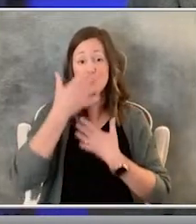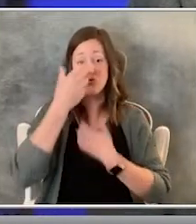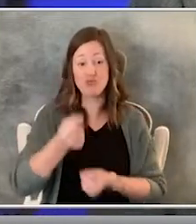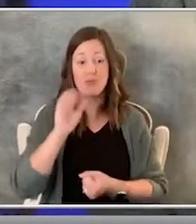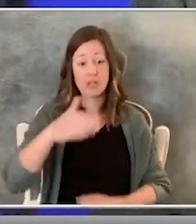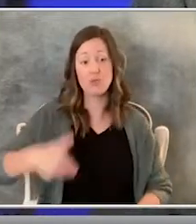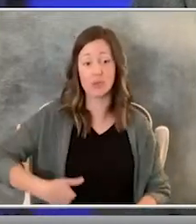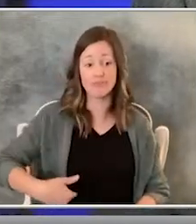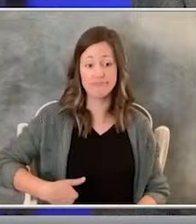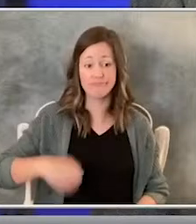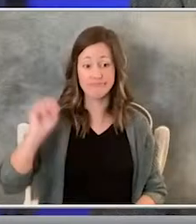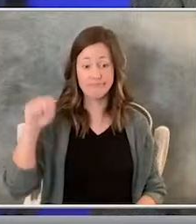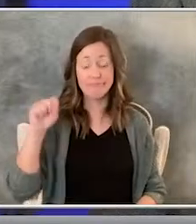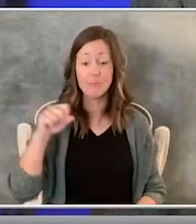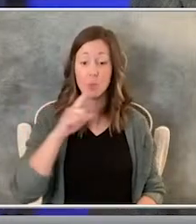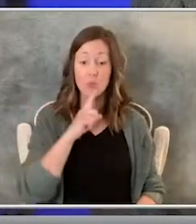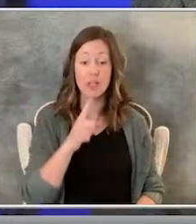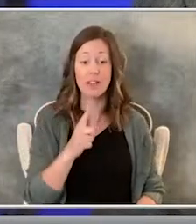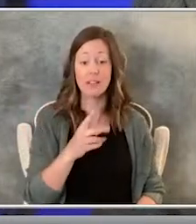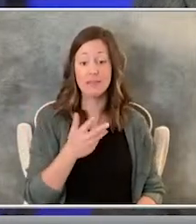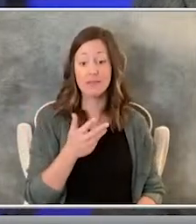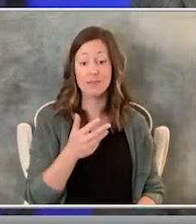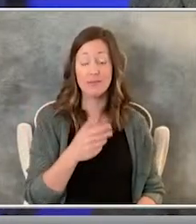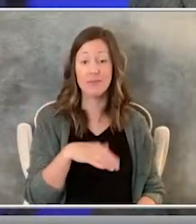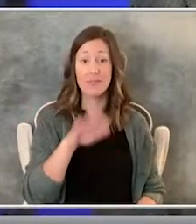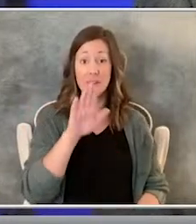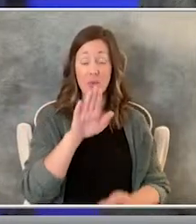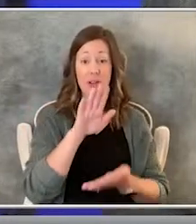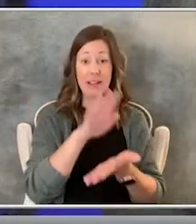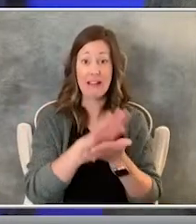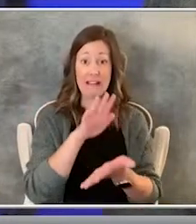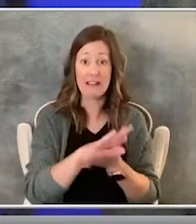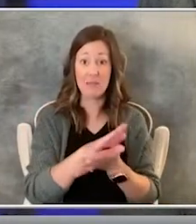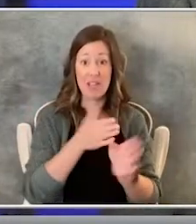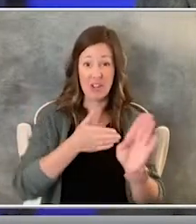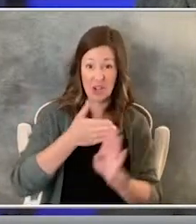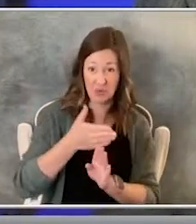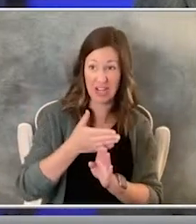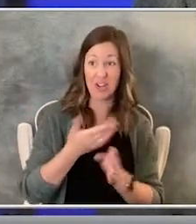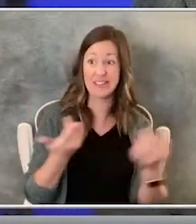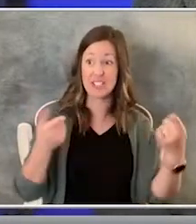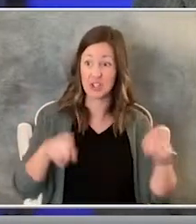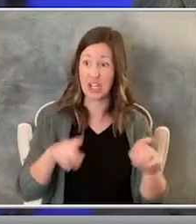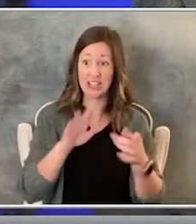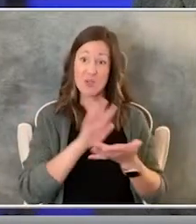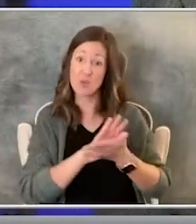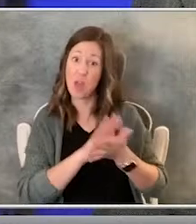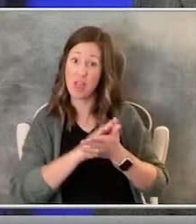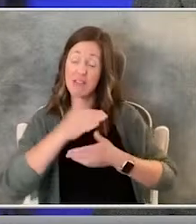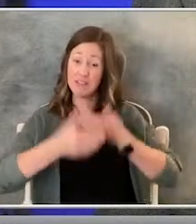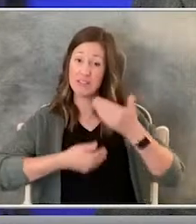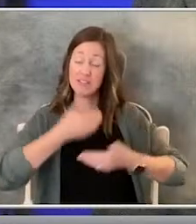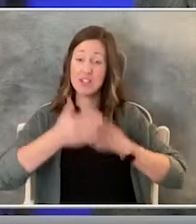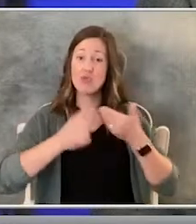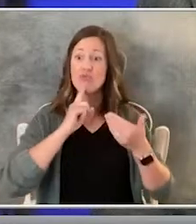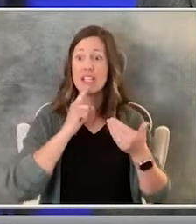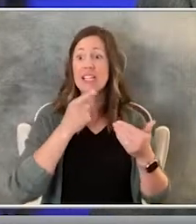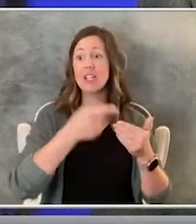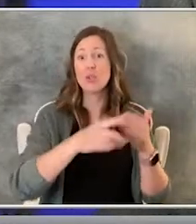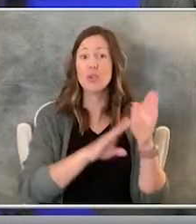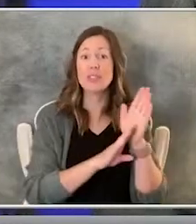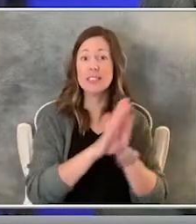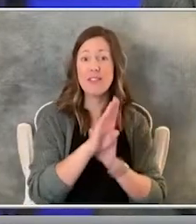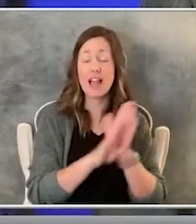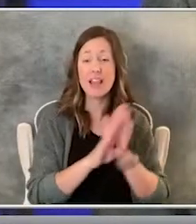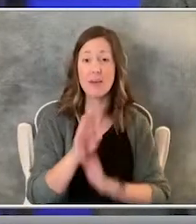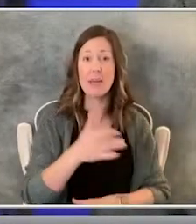process. Fortunately for me, you know, everybody was marvelous, and they all listened. They took me seriously.